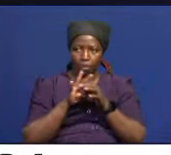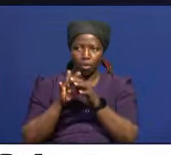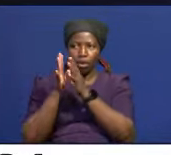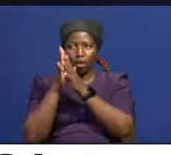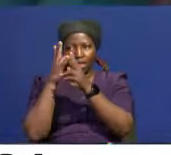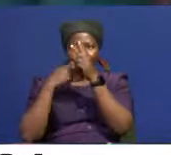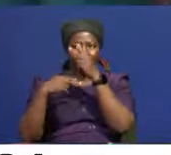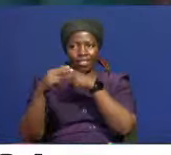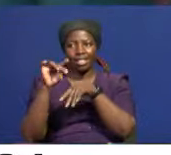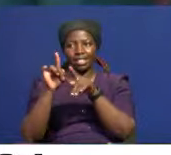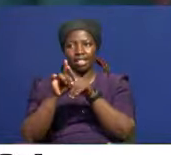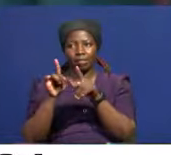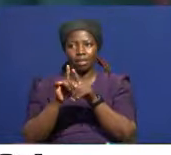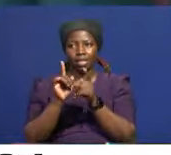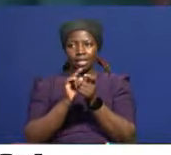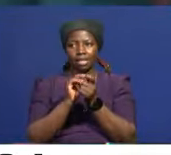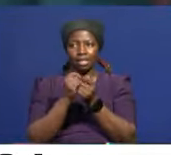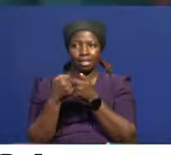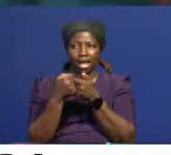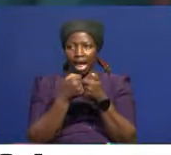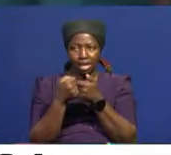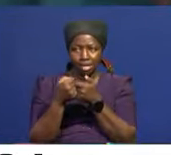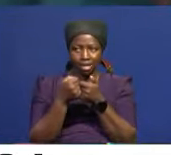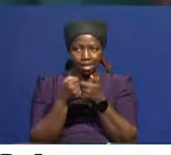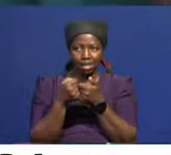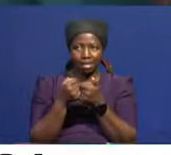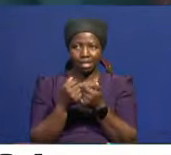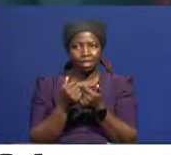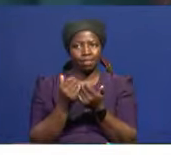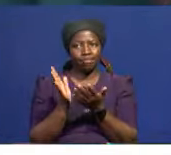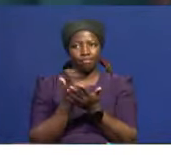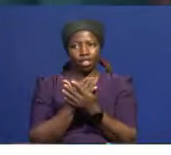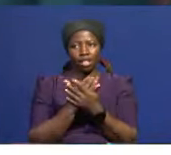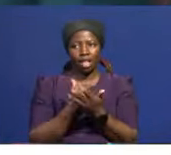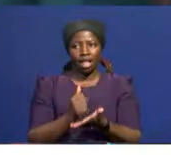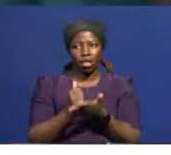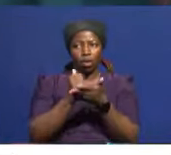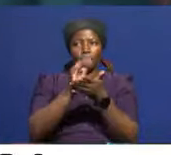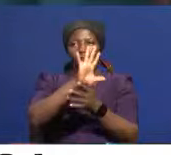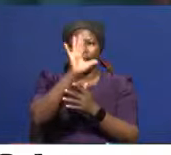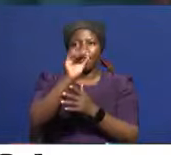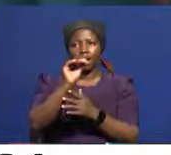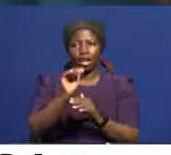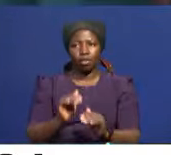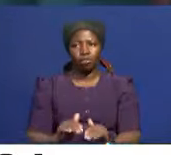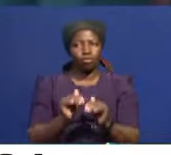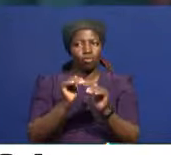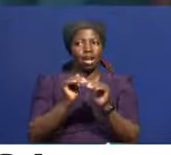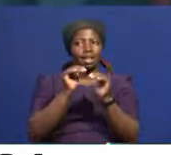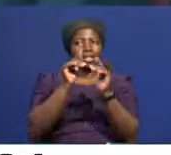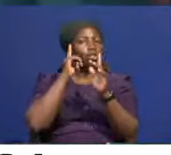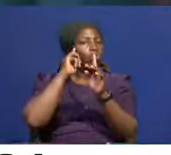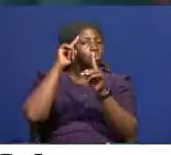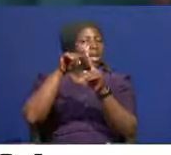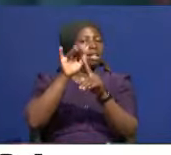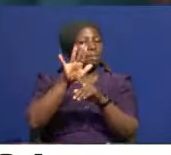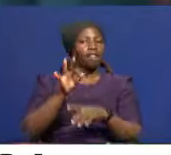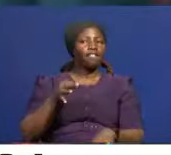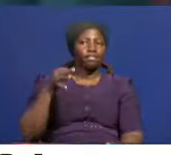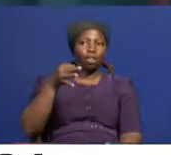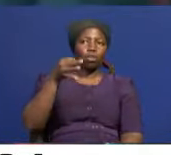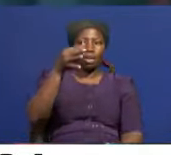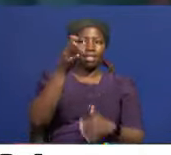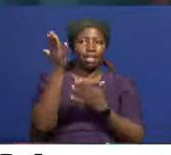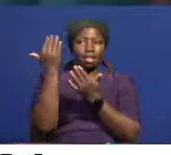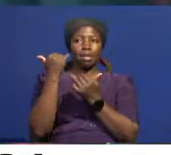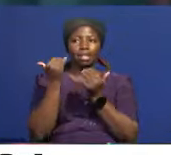transcend our challenges, enabling Africa to rise towards its destiny. The expected